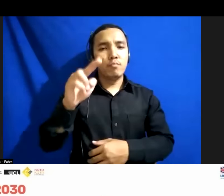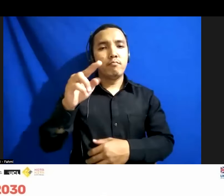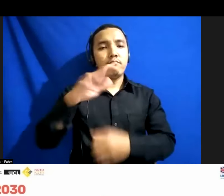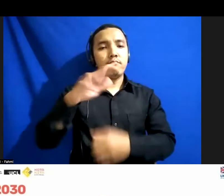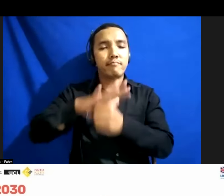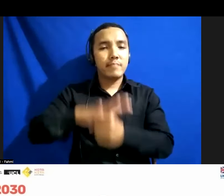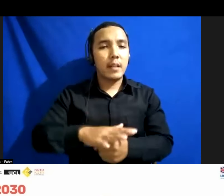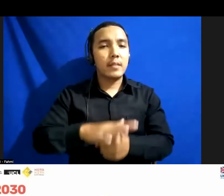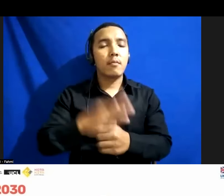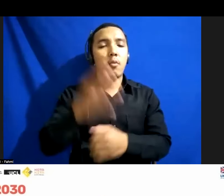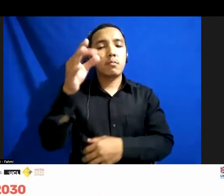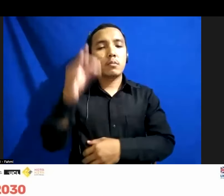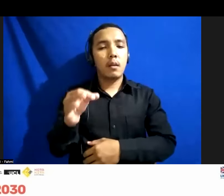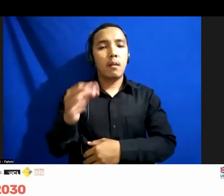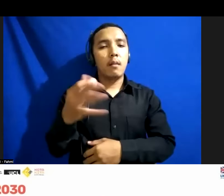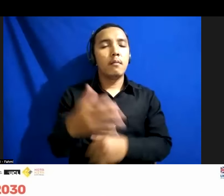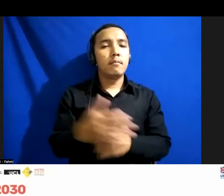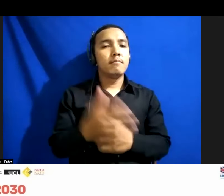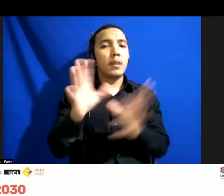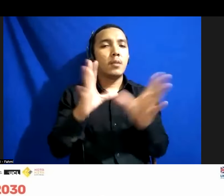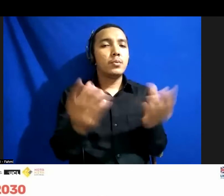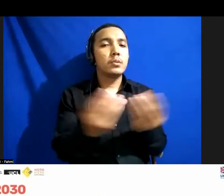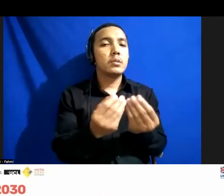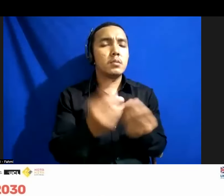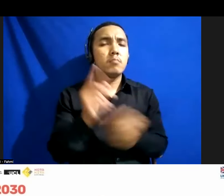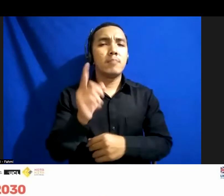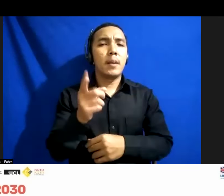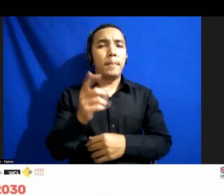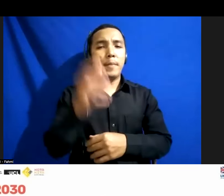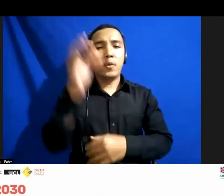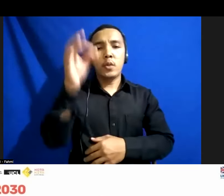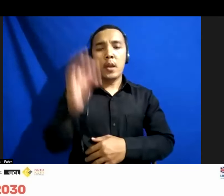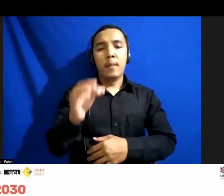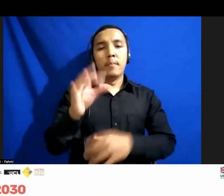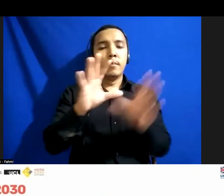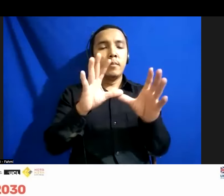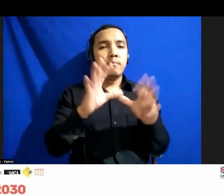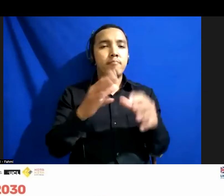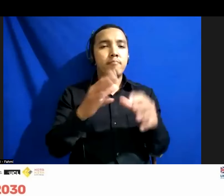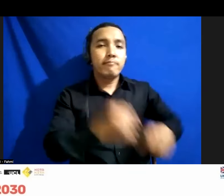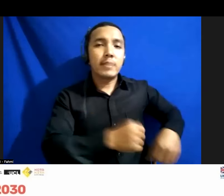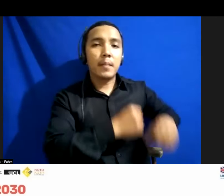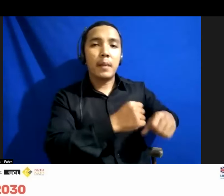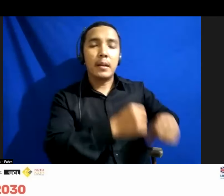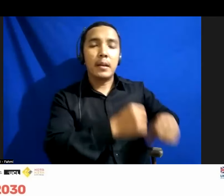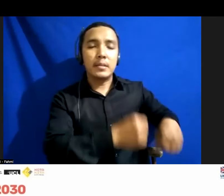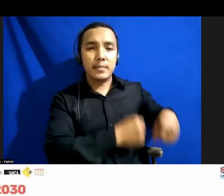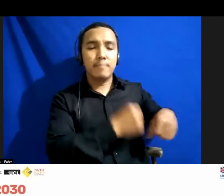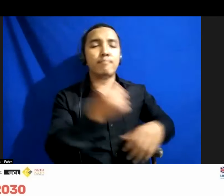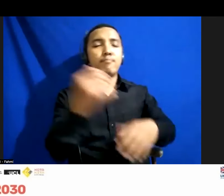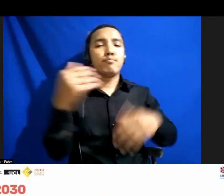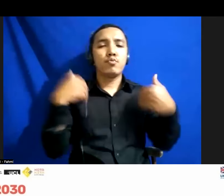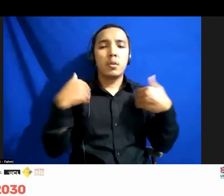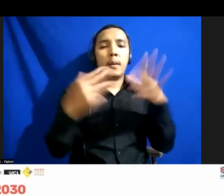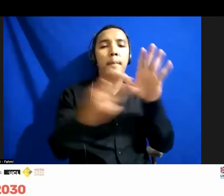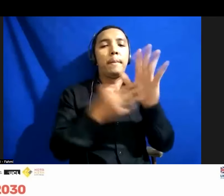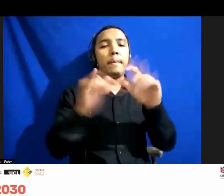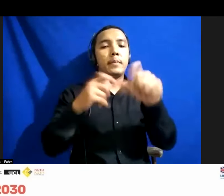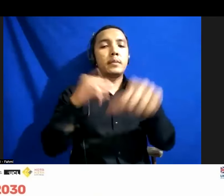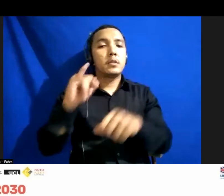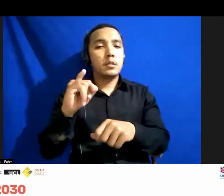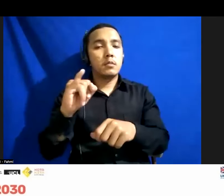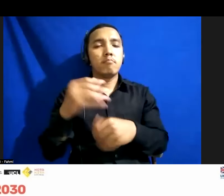to emphasize Banjarmasin as an inclusive city, because Banjarmasin has the mission to become a city of